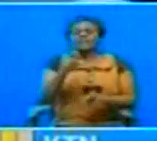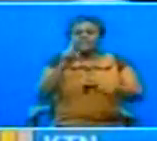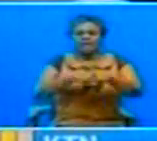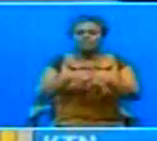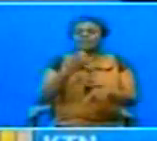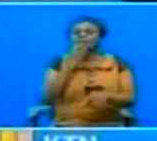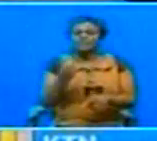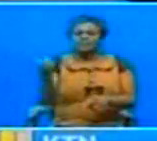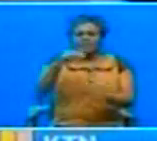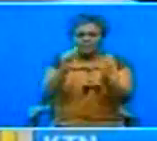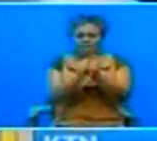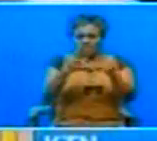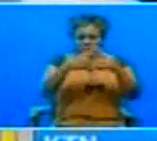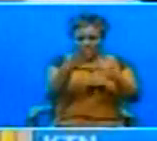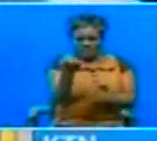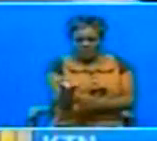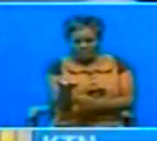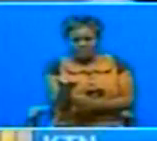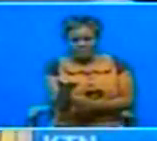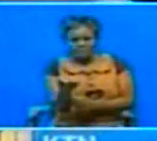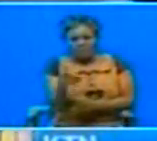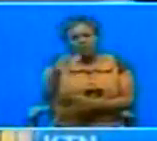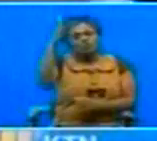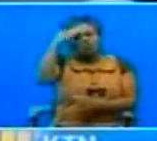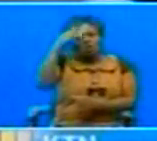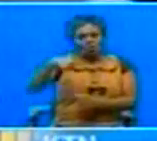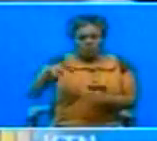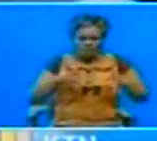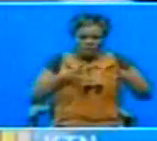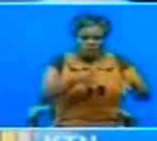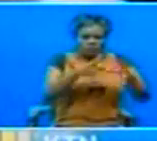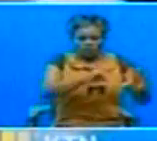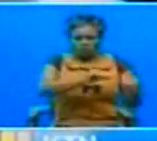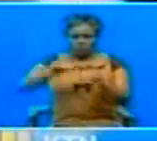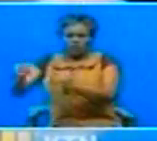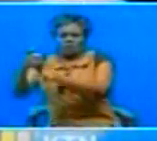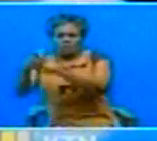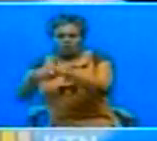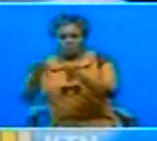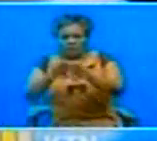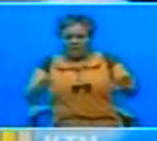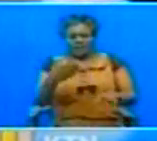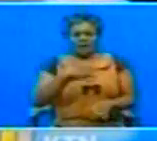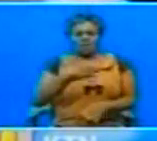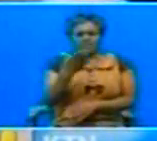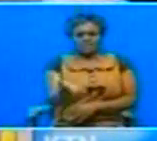of 999, whatever, you know, we were forcibly removed from those areas.